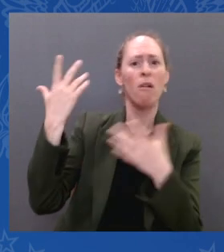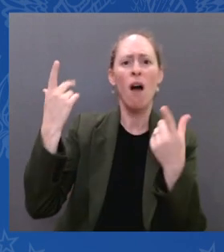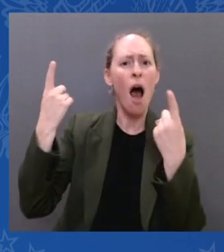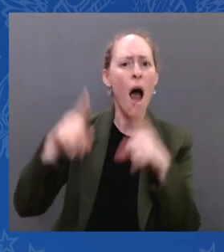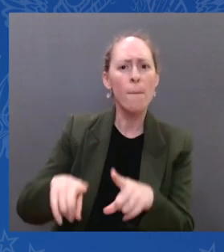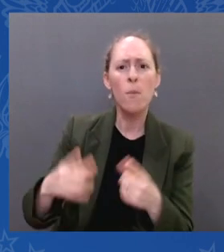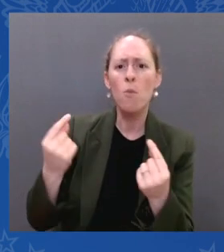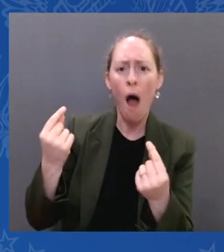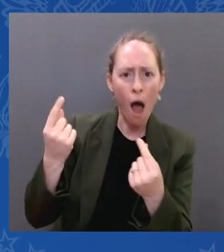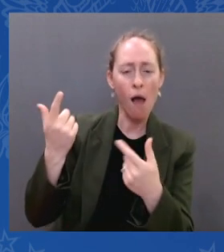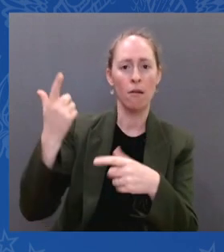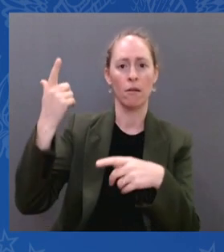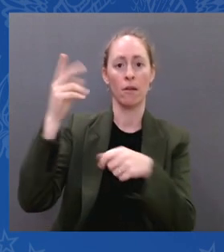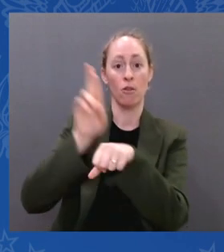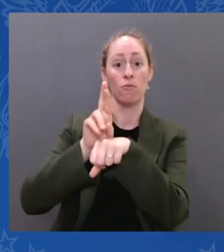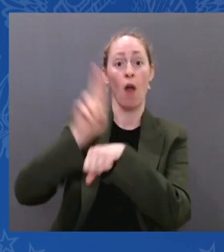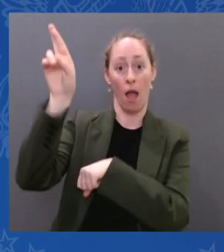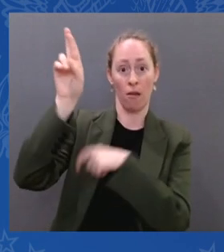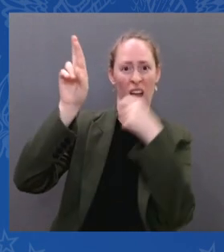a journey